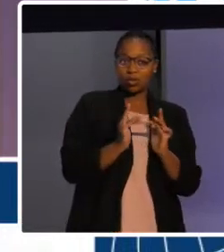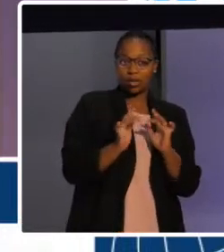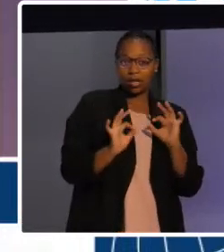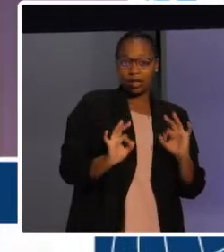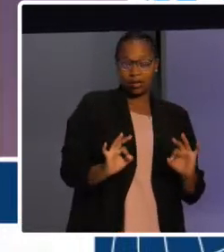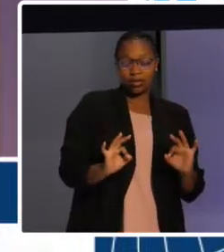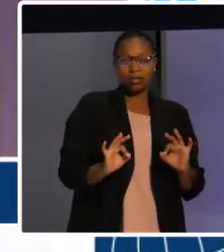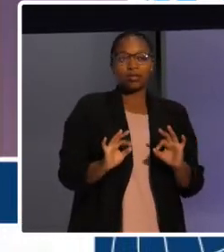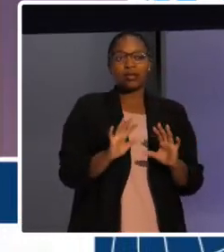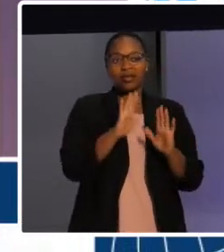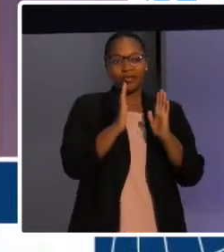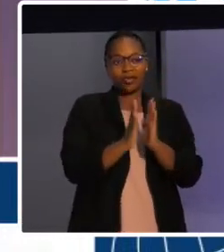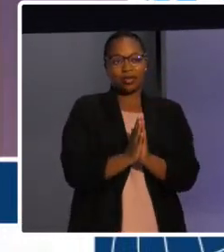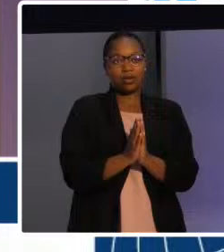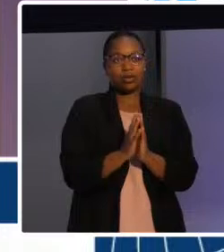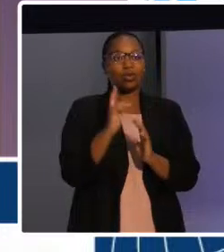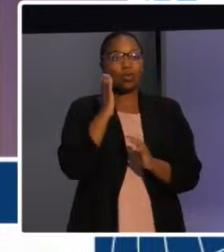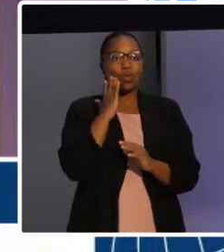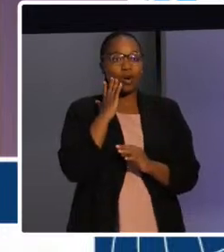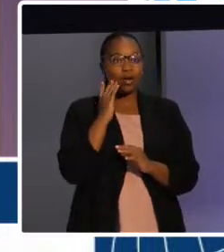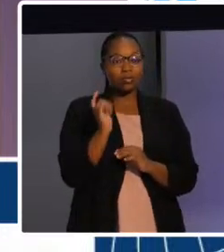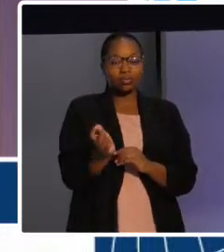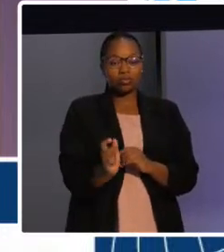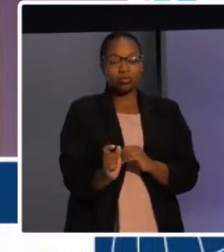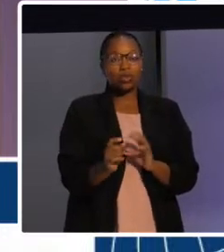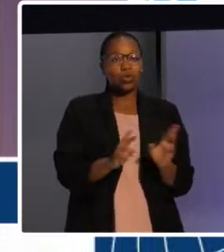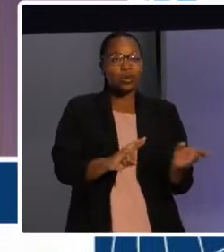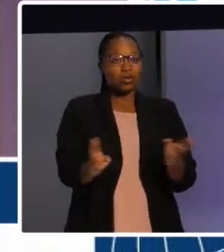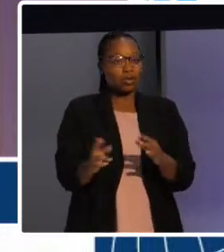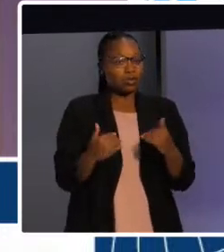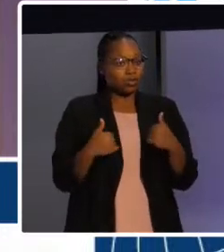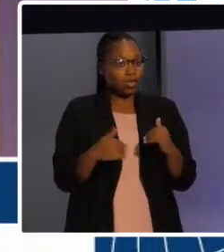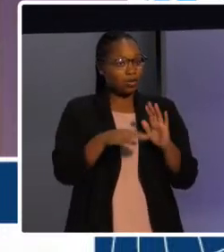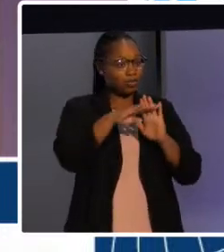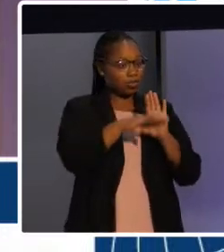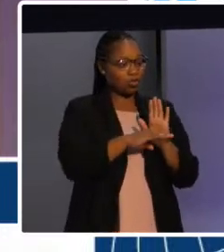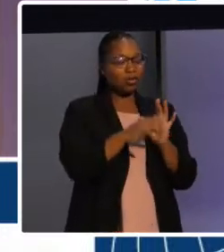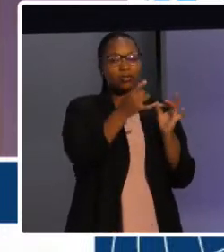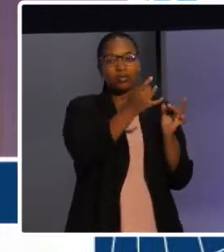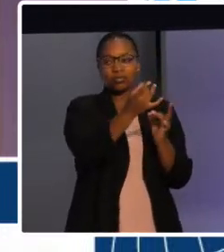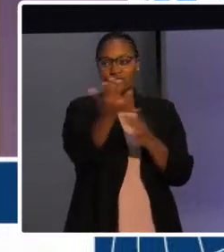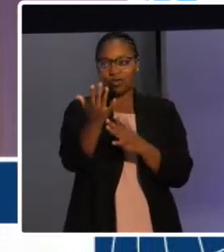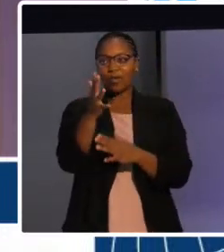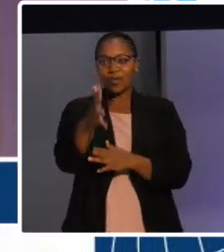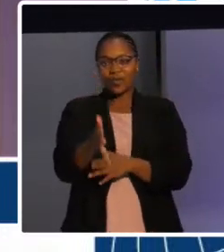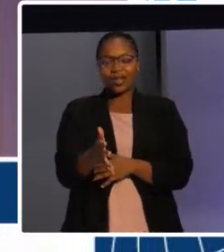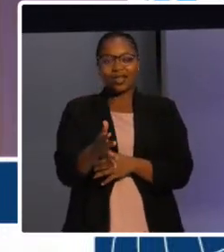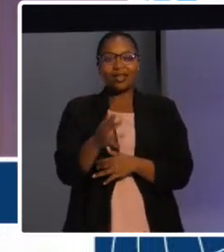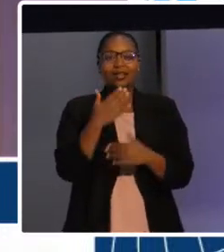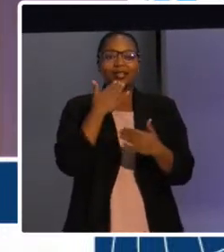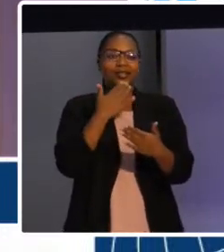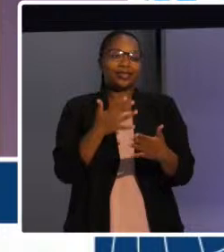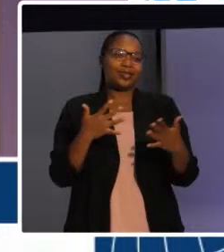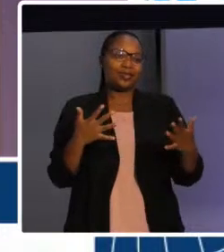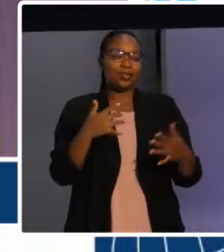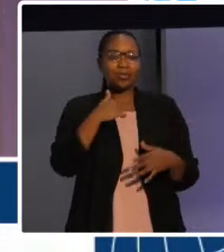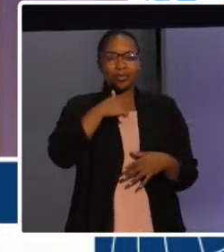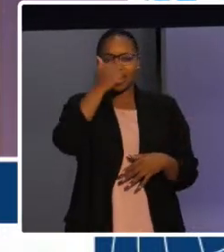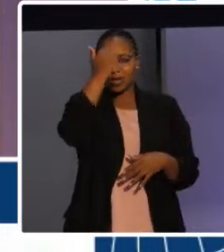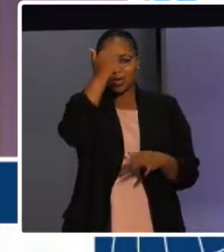as soon as we are ready to begin the program. Thank you very much. I know that I will have no problems at